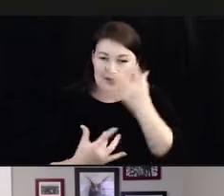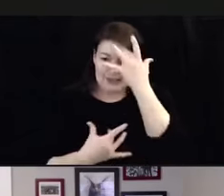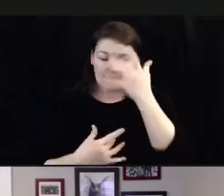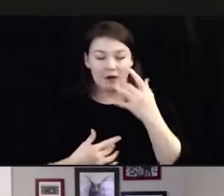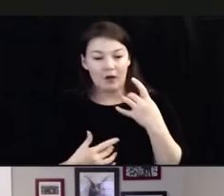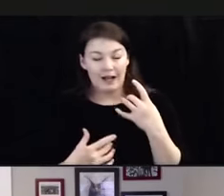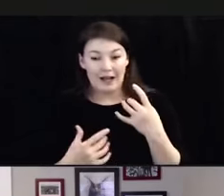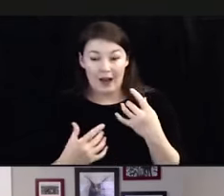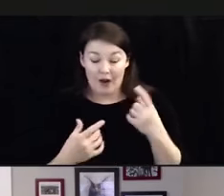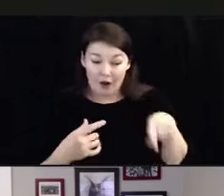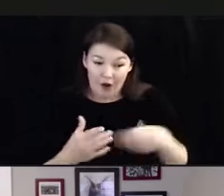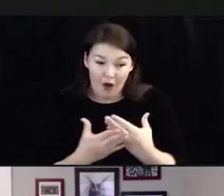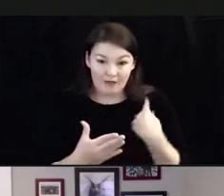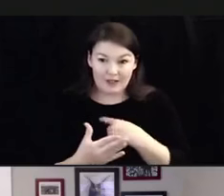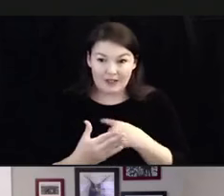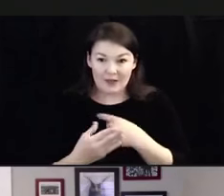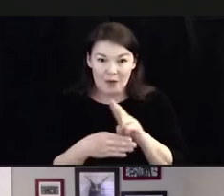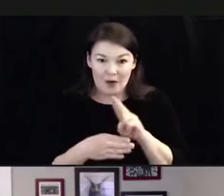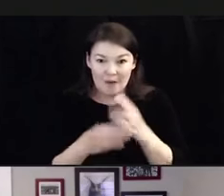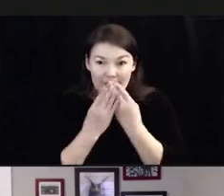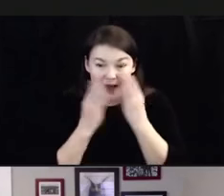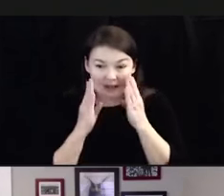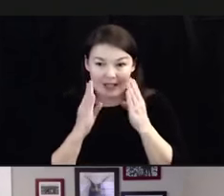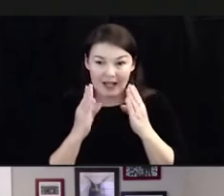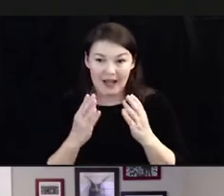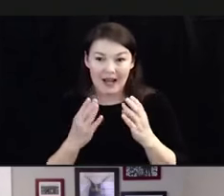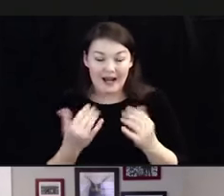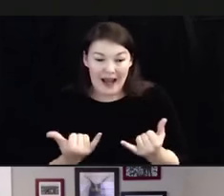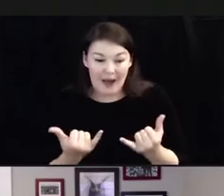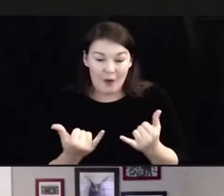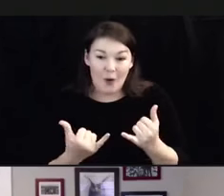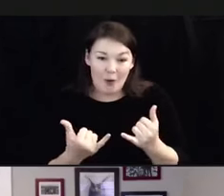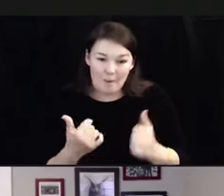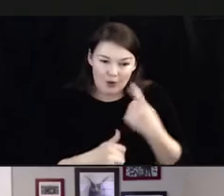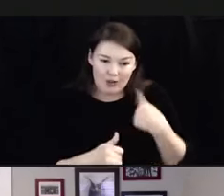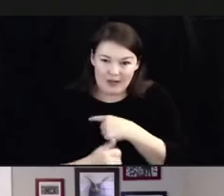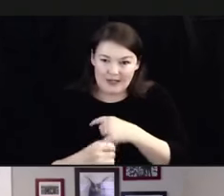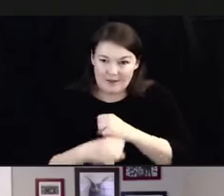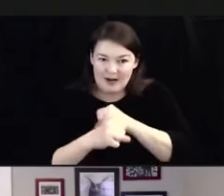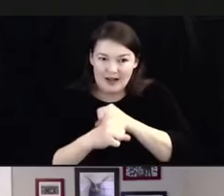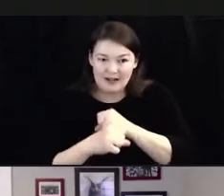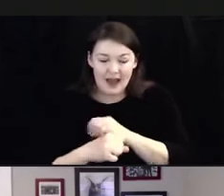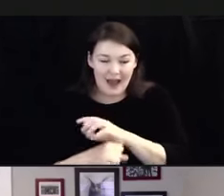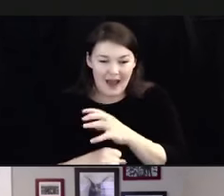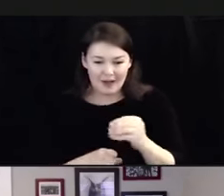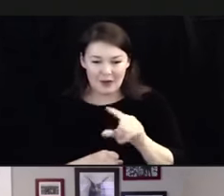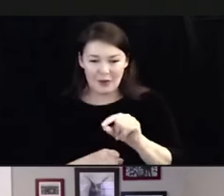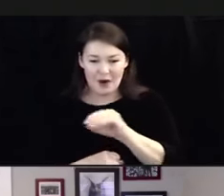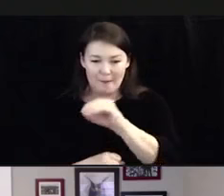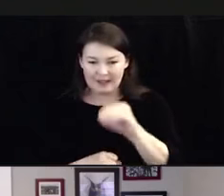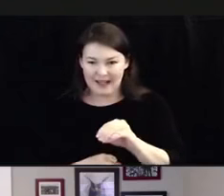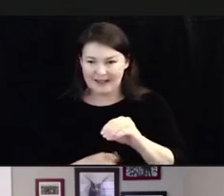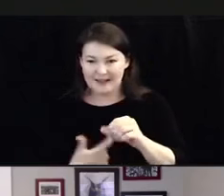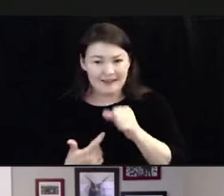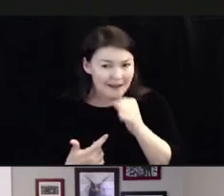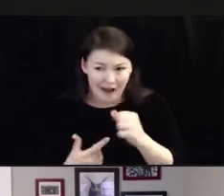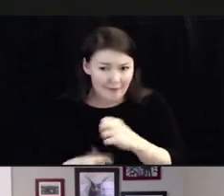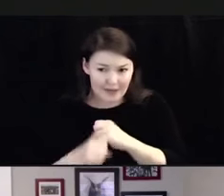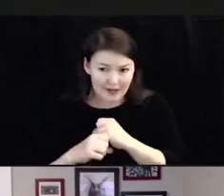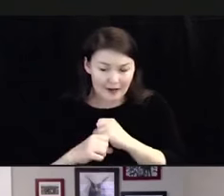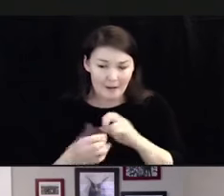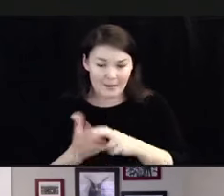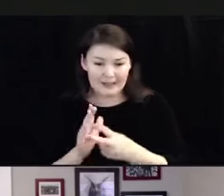of us are protected. And yet the 20% that haven't yet chosen to get protected, are putting themselves at risk, which you can certainly